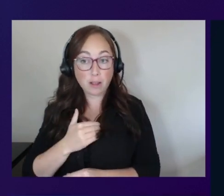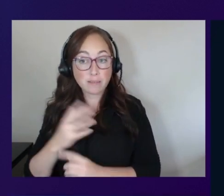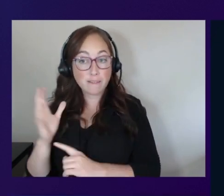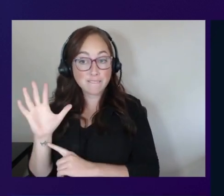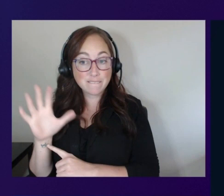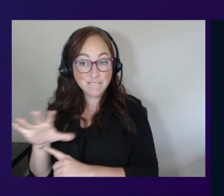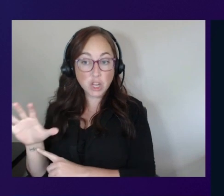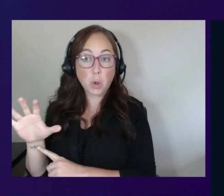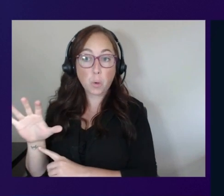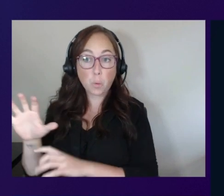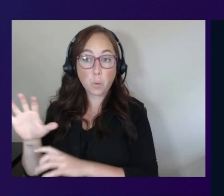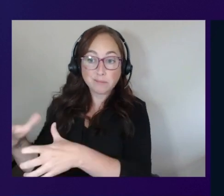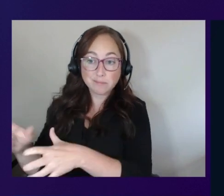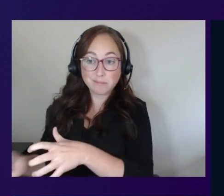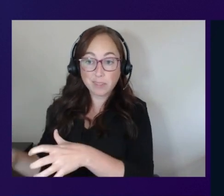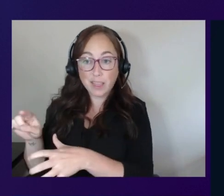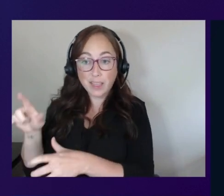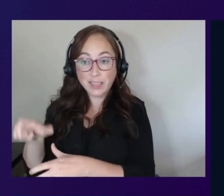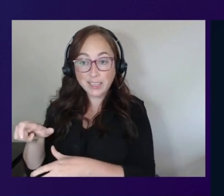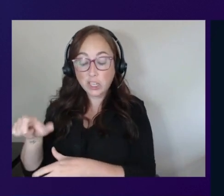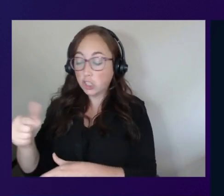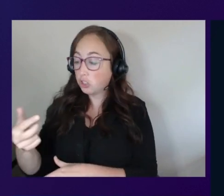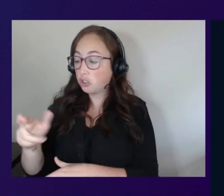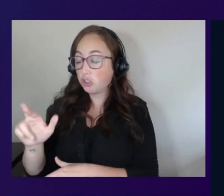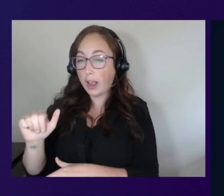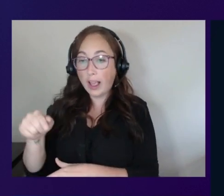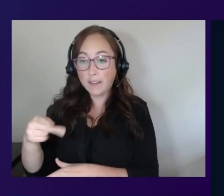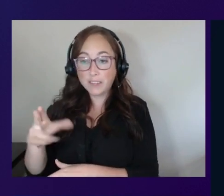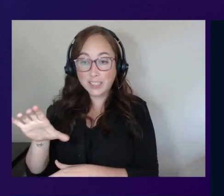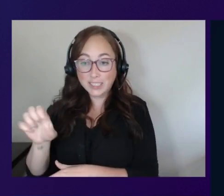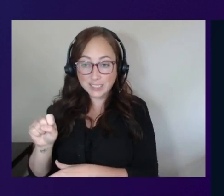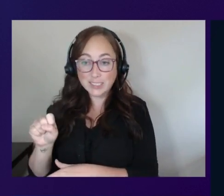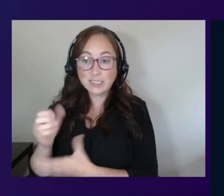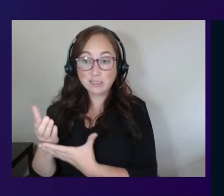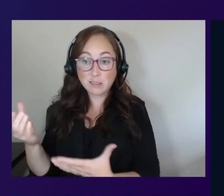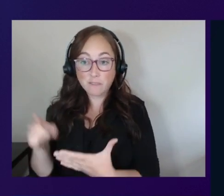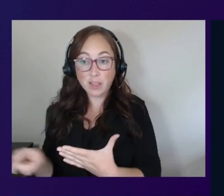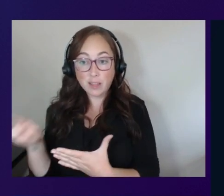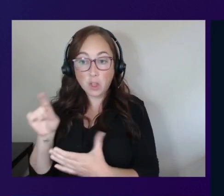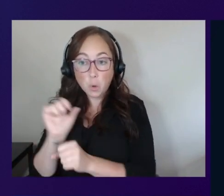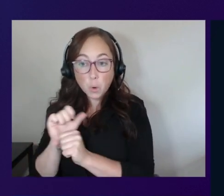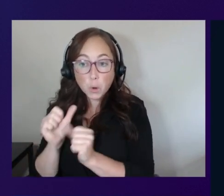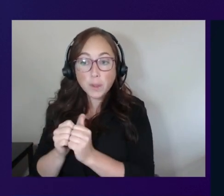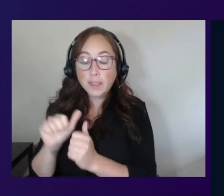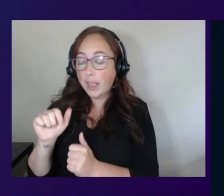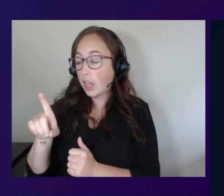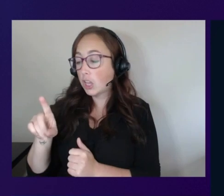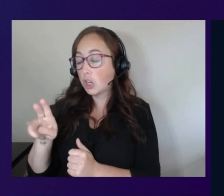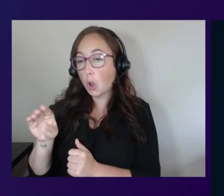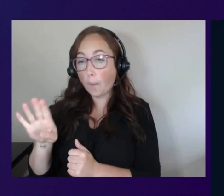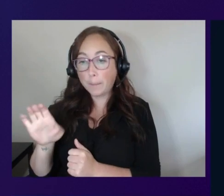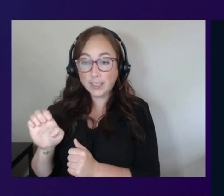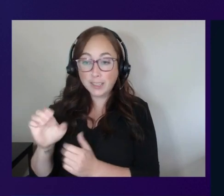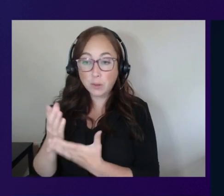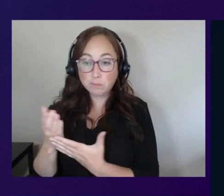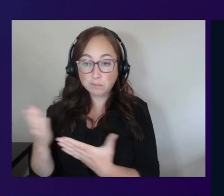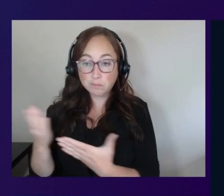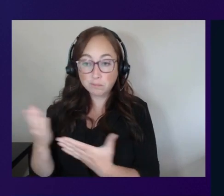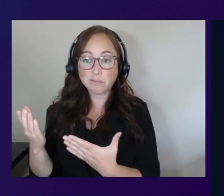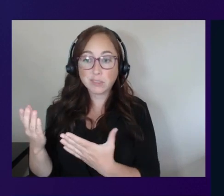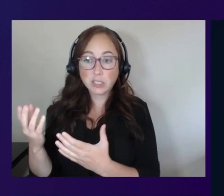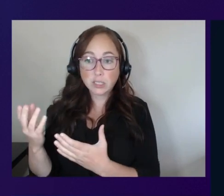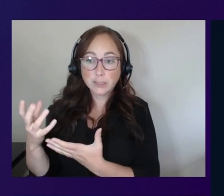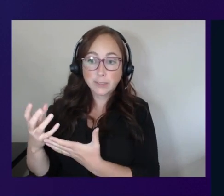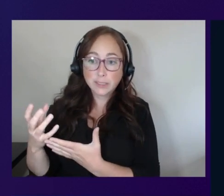crew here, they're going to need more graphics intensive stuff because they're working with, Adobe products that use up a lot of